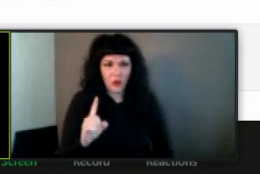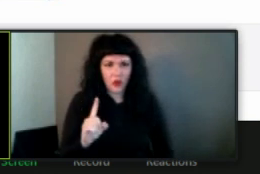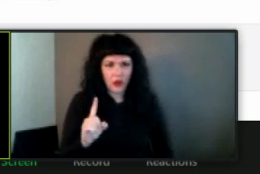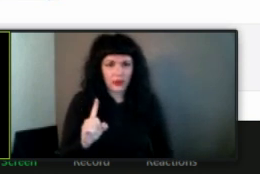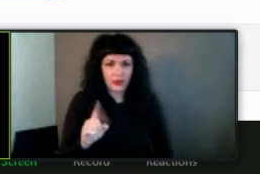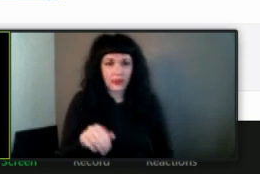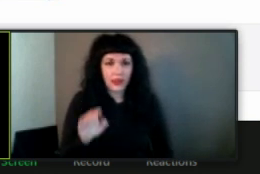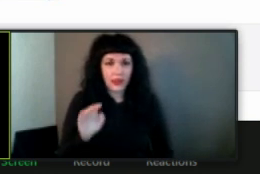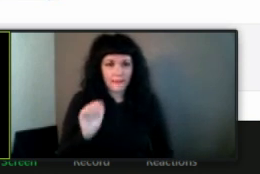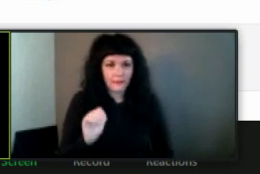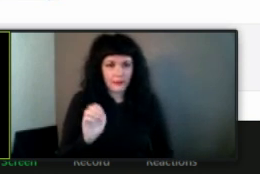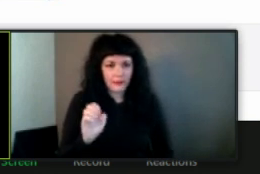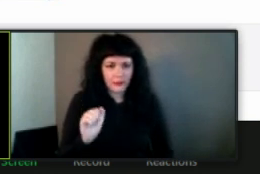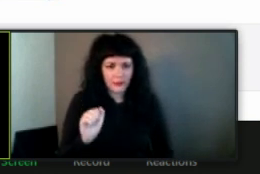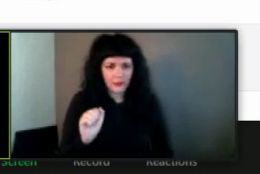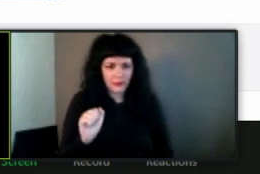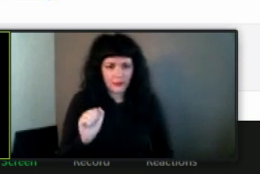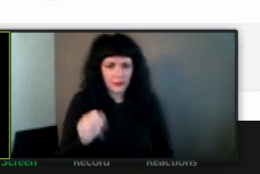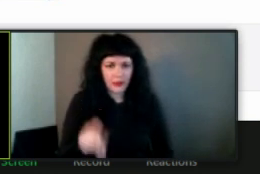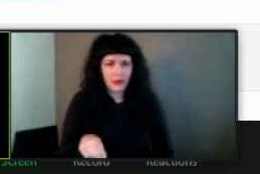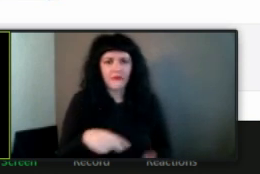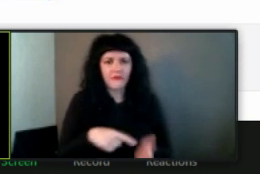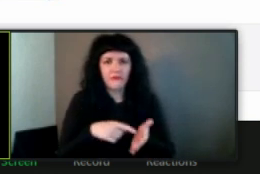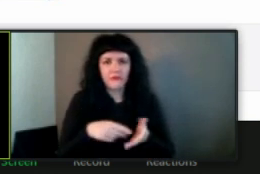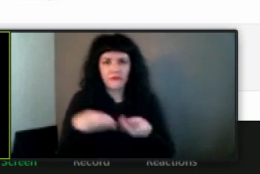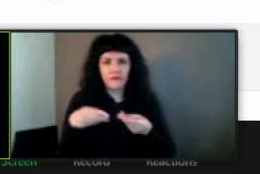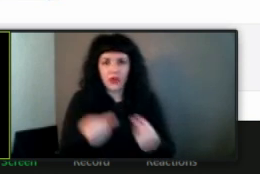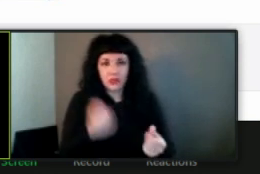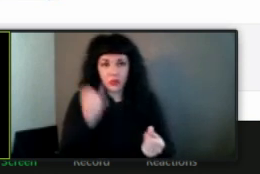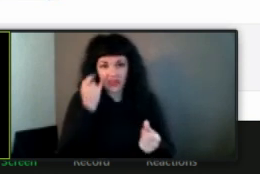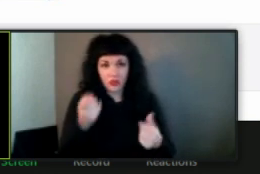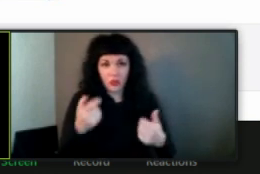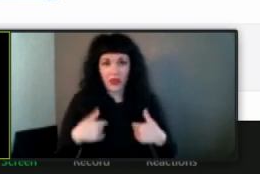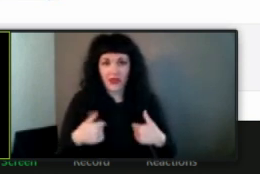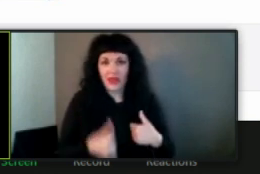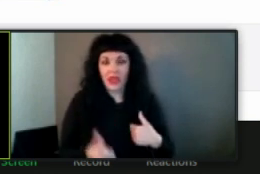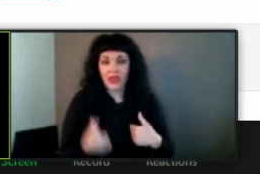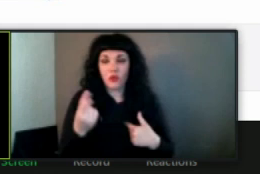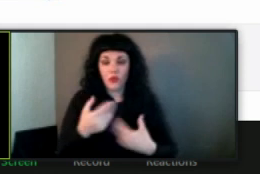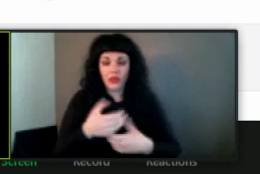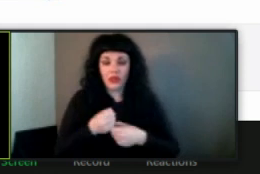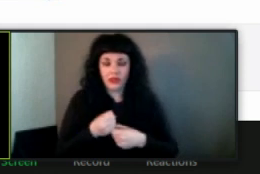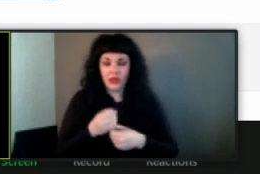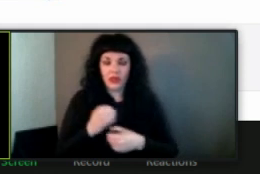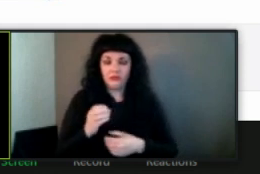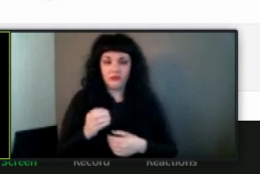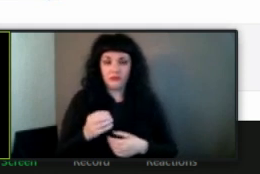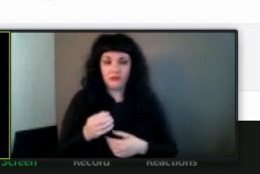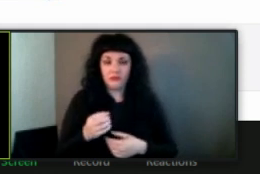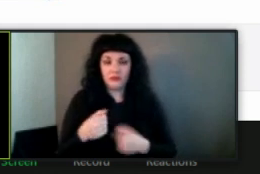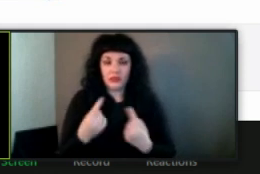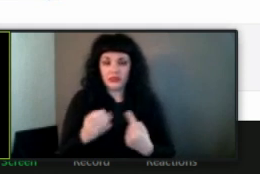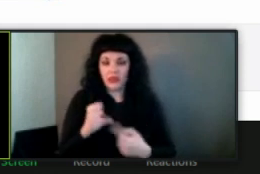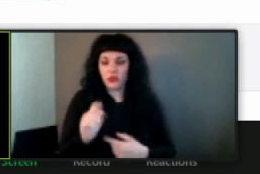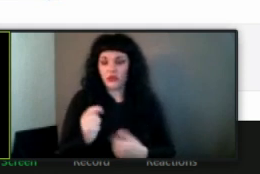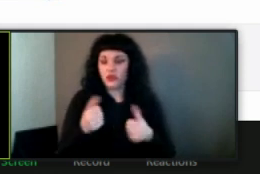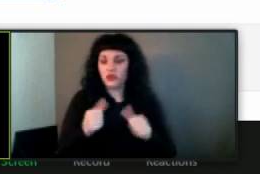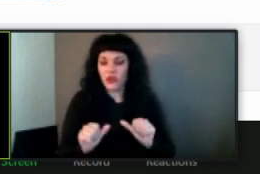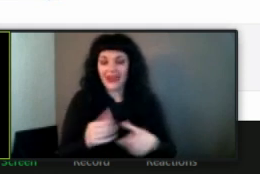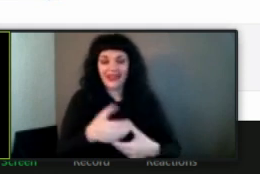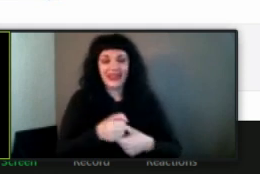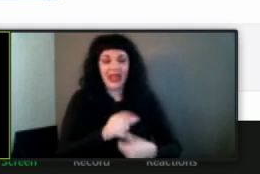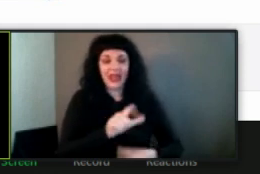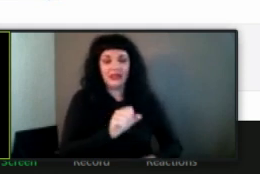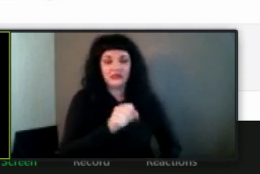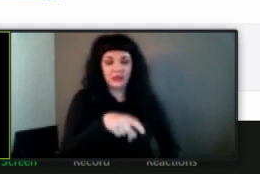that received the SER since October, they're trying to get on LSP, they have a